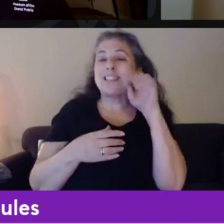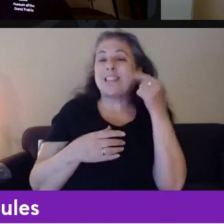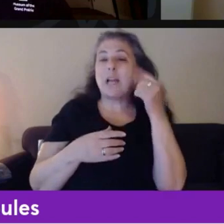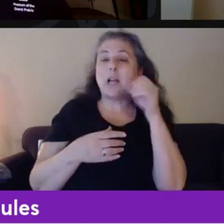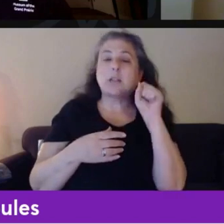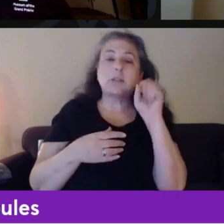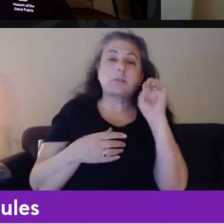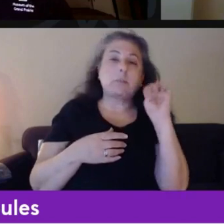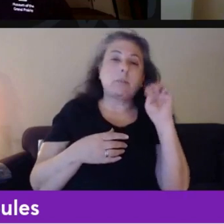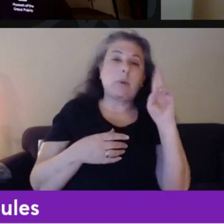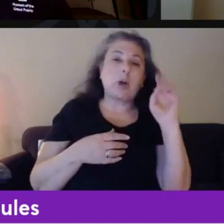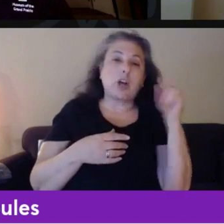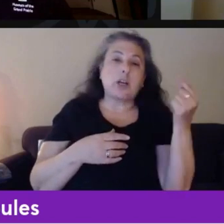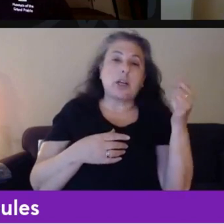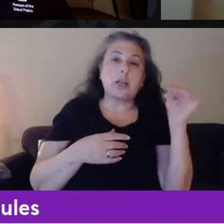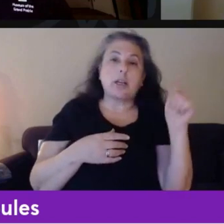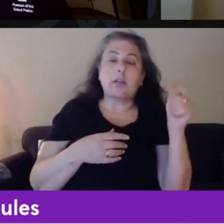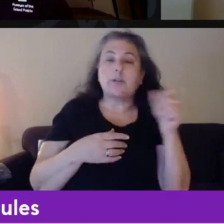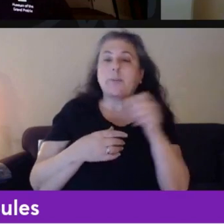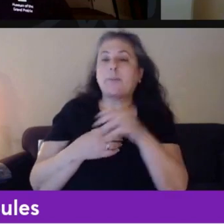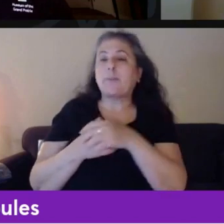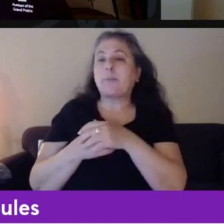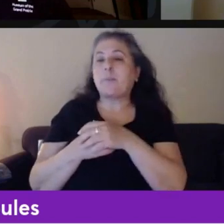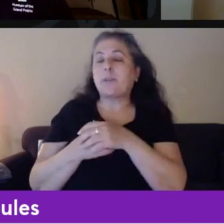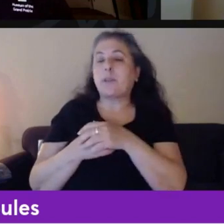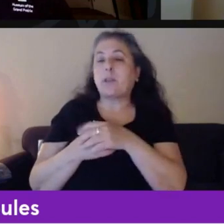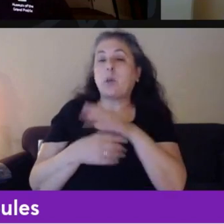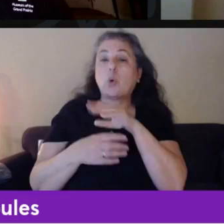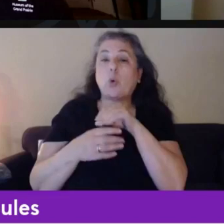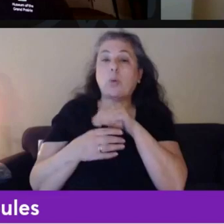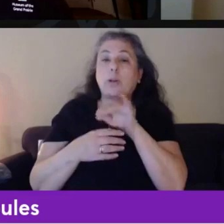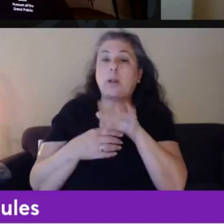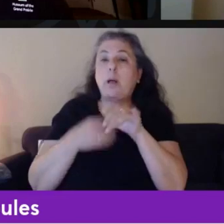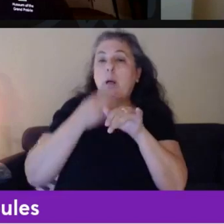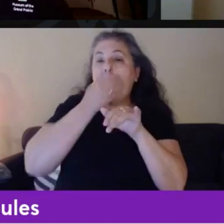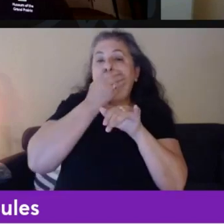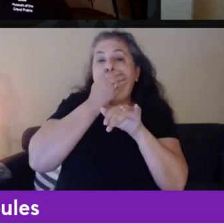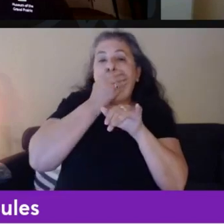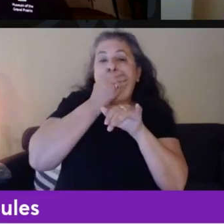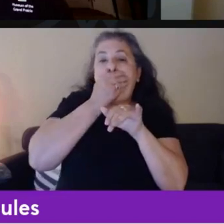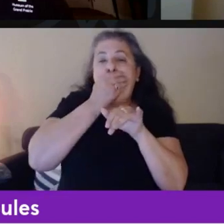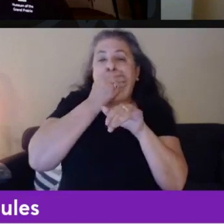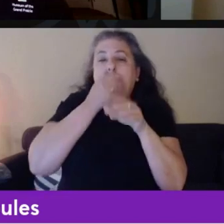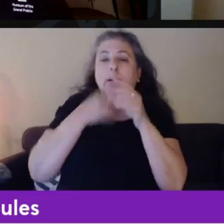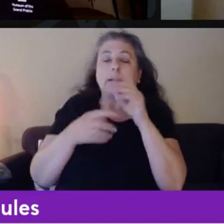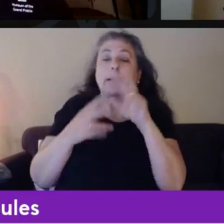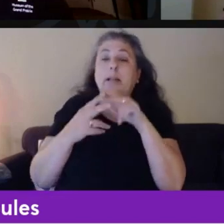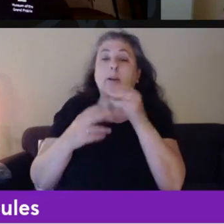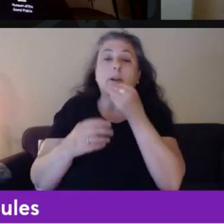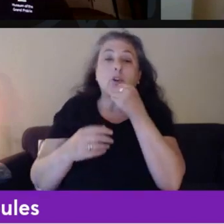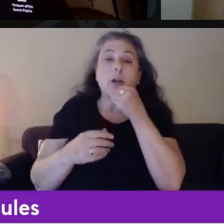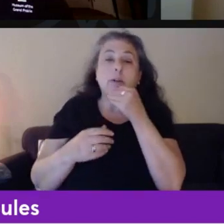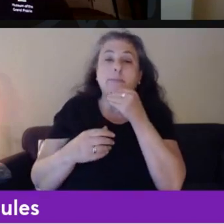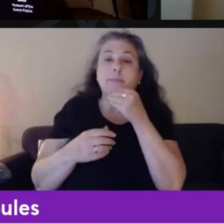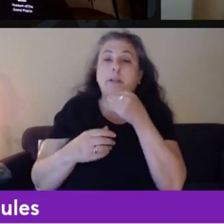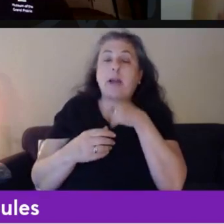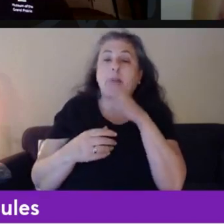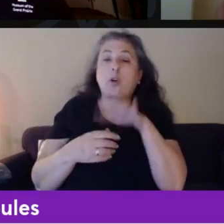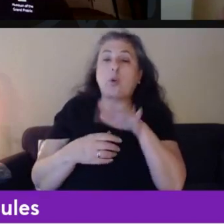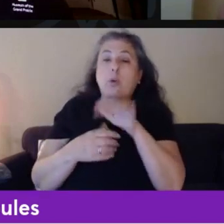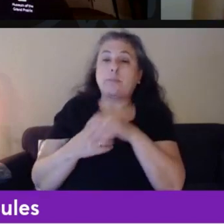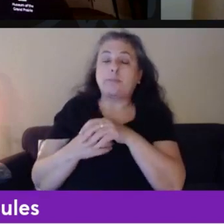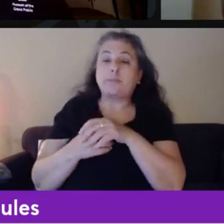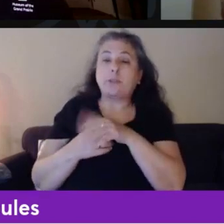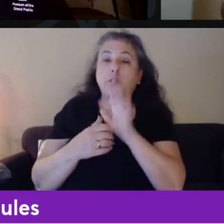not Native American, you can still incorporate that either in your diet or just have it around